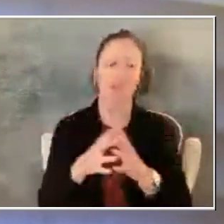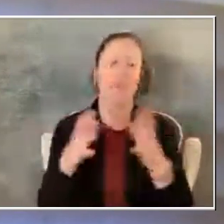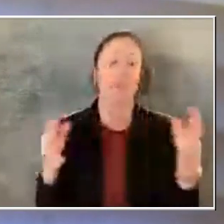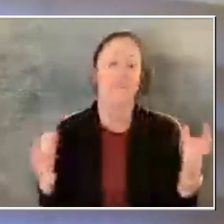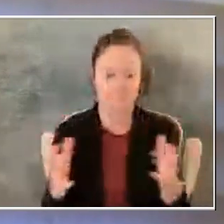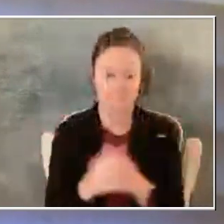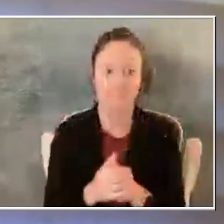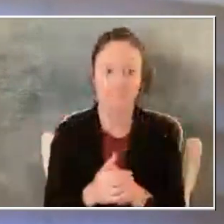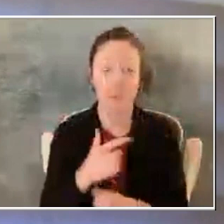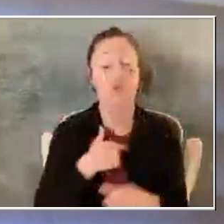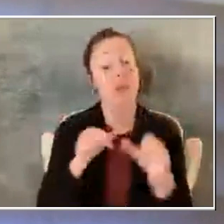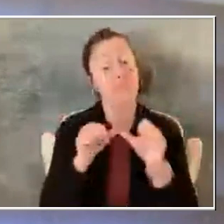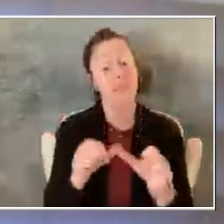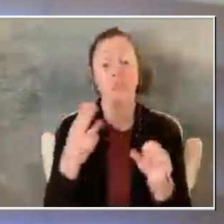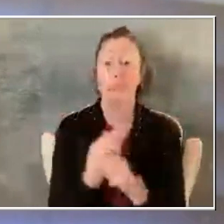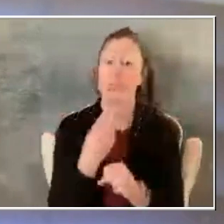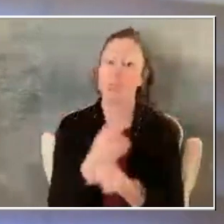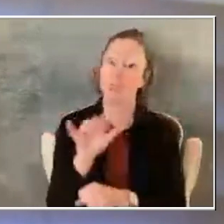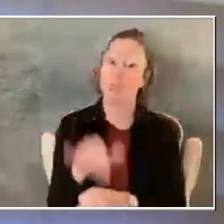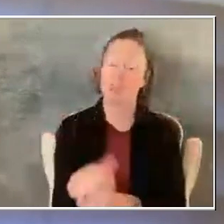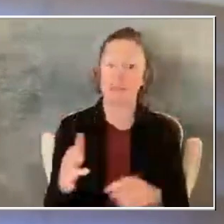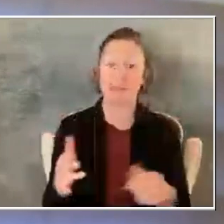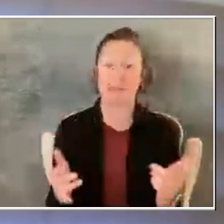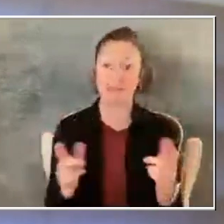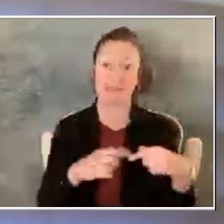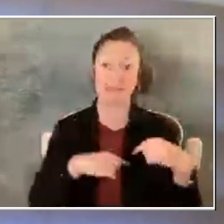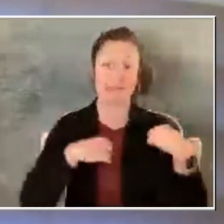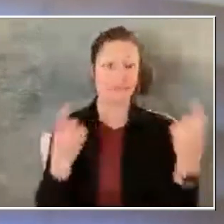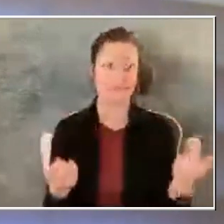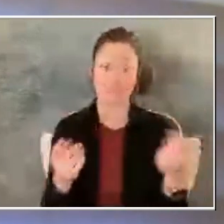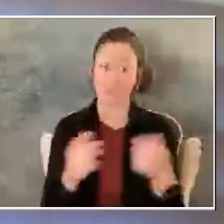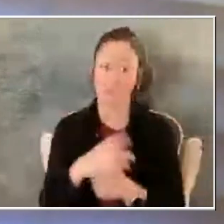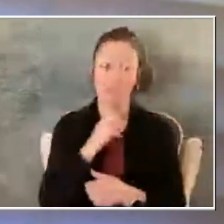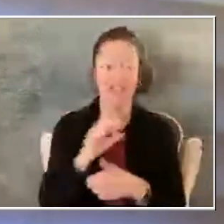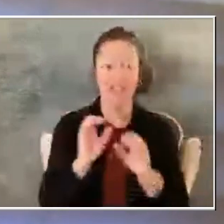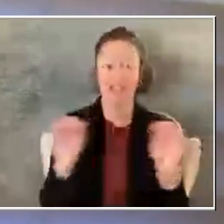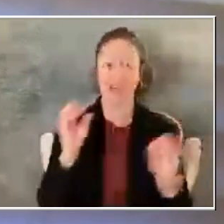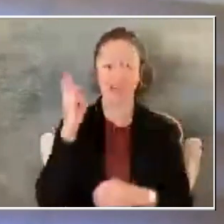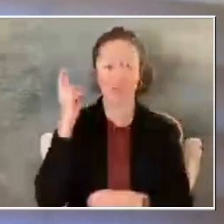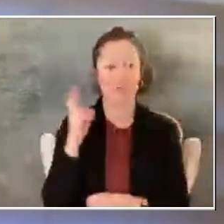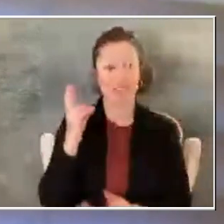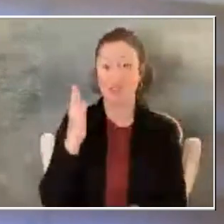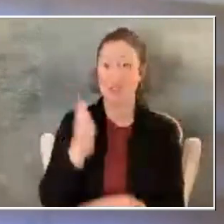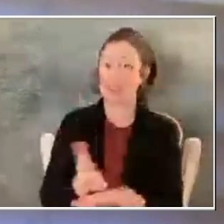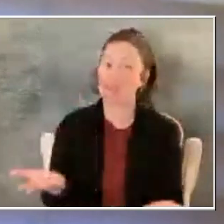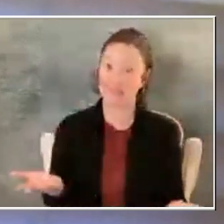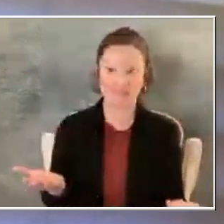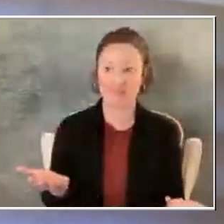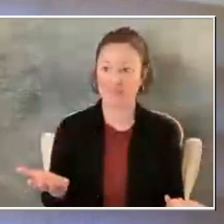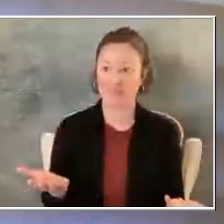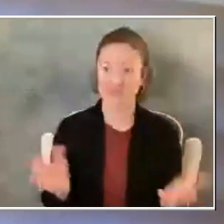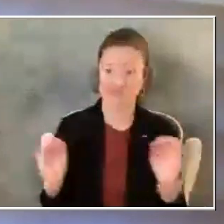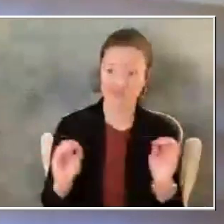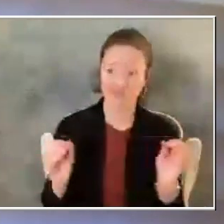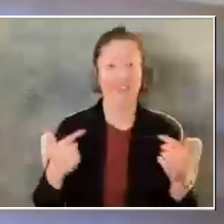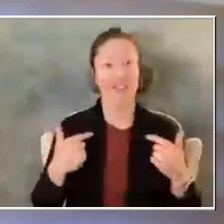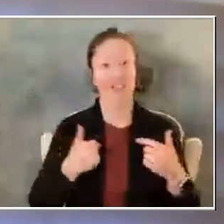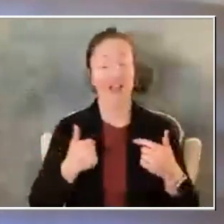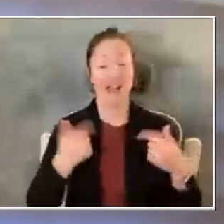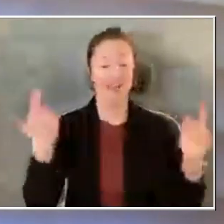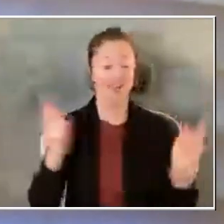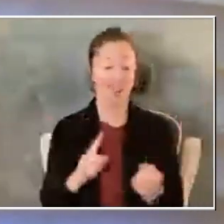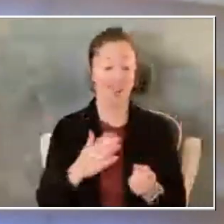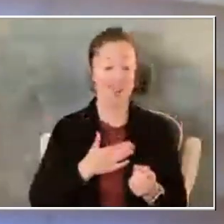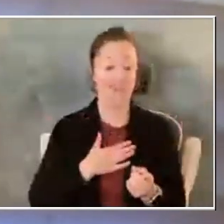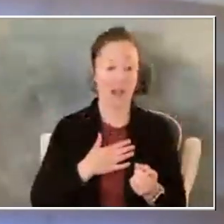so I've continued to be on it because I haven't, there's been really no reason to stop. I just have reduced my dosage